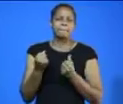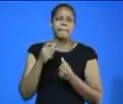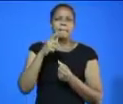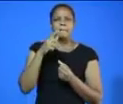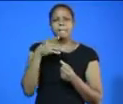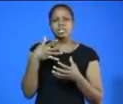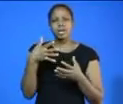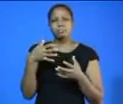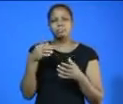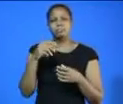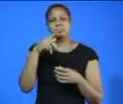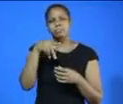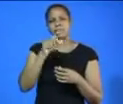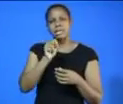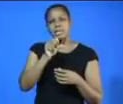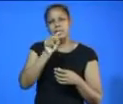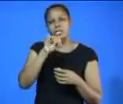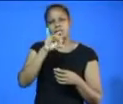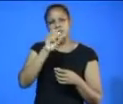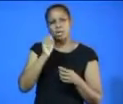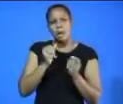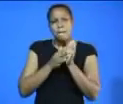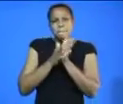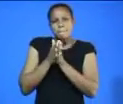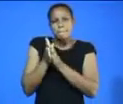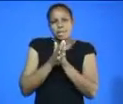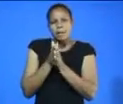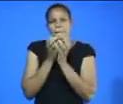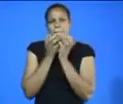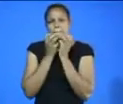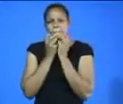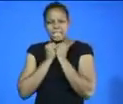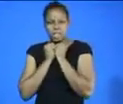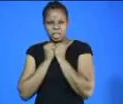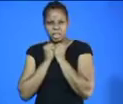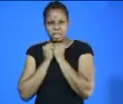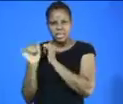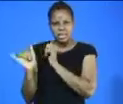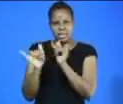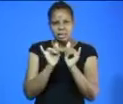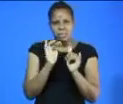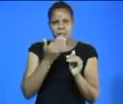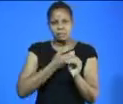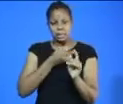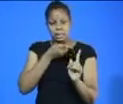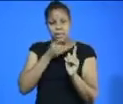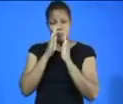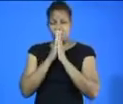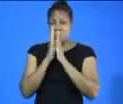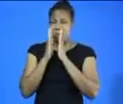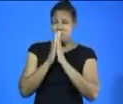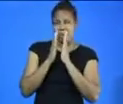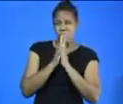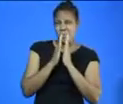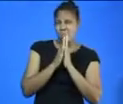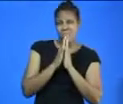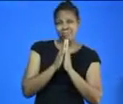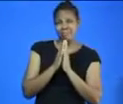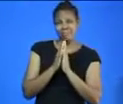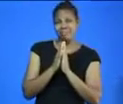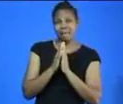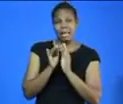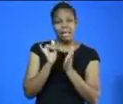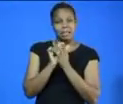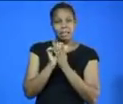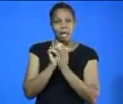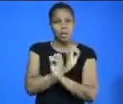earnestly that it might not rain. And it rained not. It rained not on the